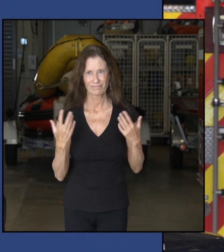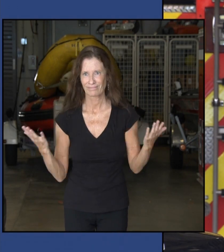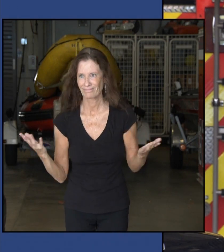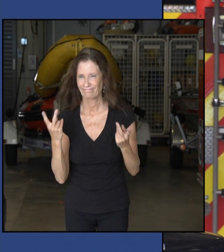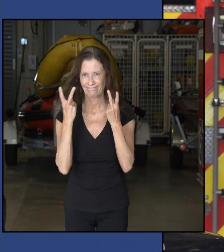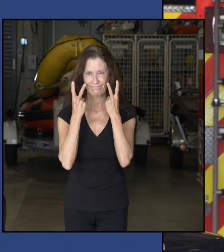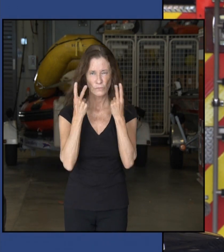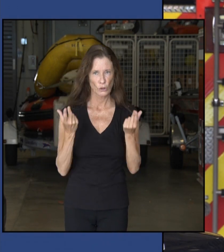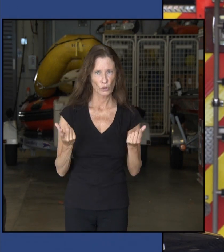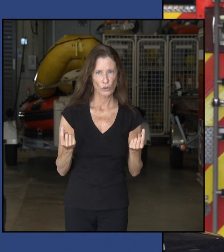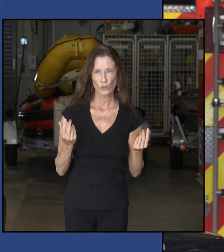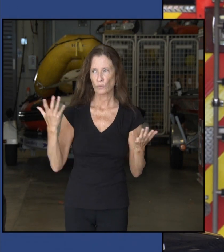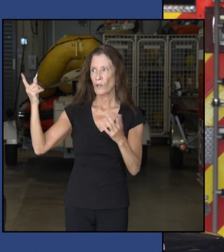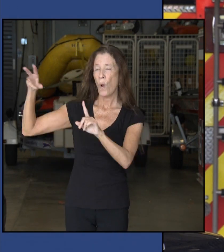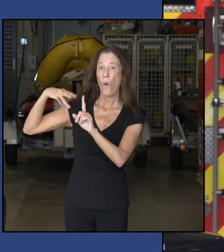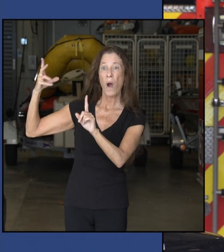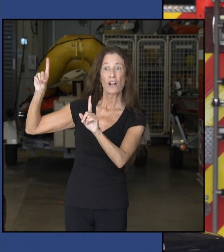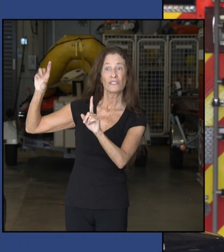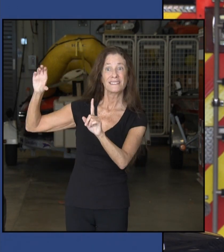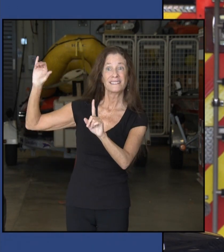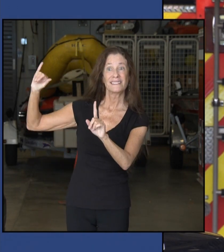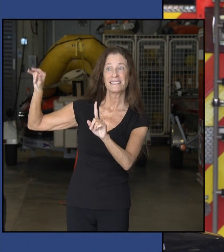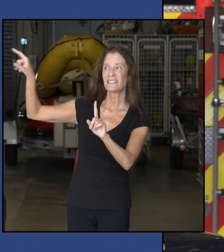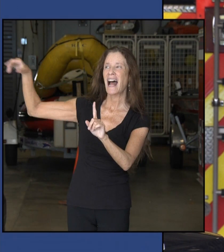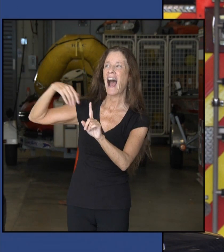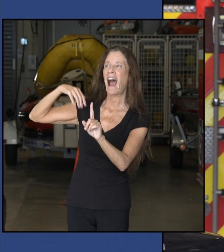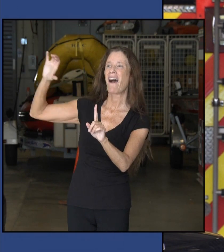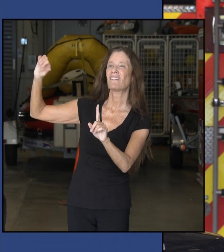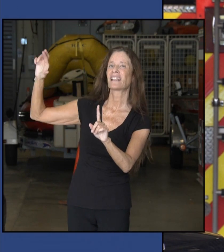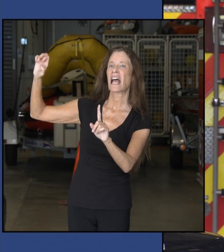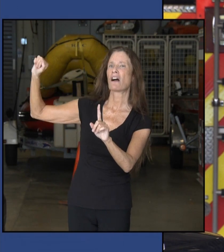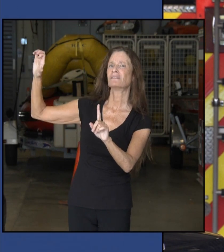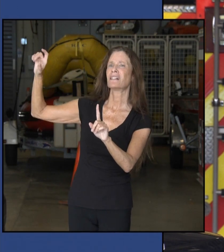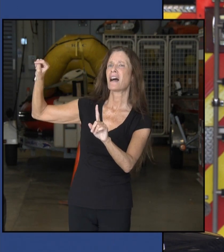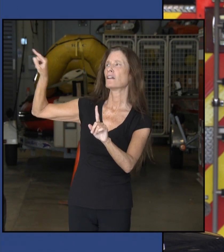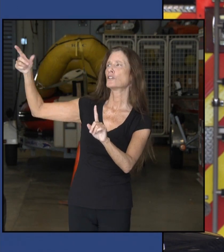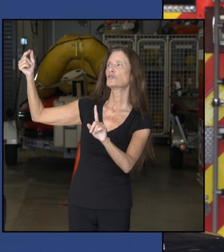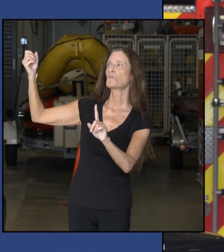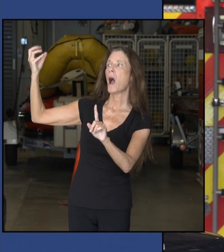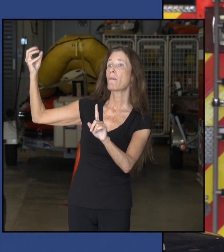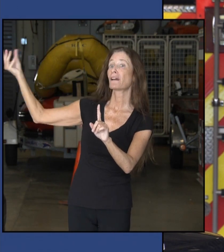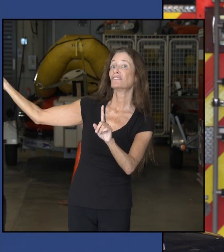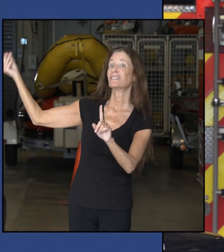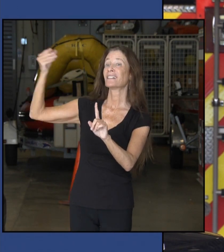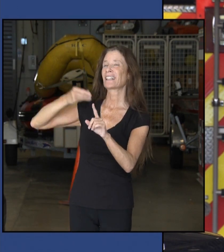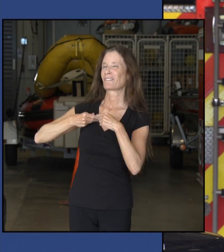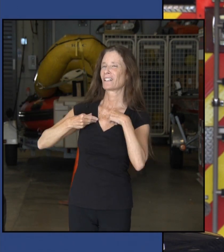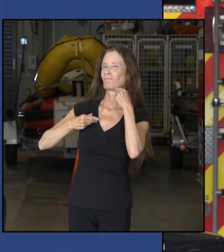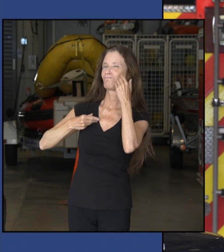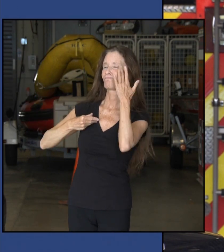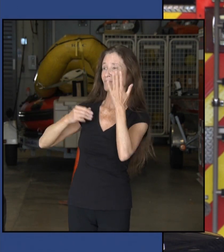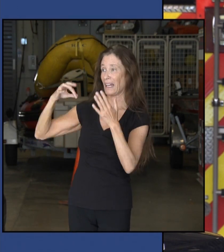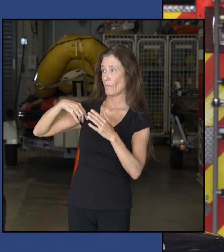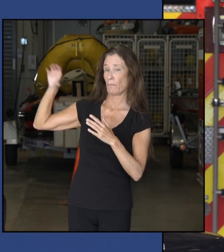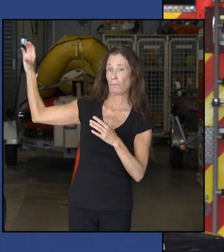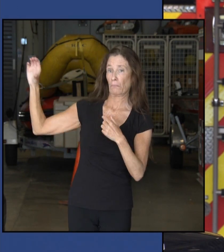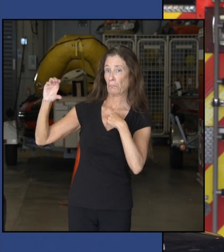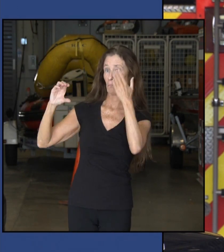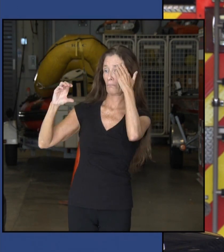Washington does when it comes to CARES Act funding for the state, so we have a better sense of what our revenues are going to be. But yeah, I